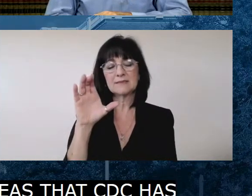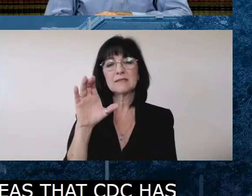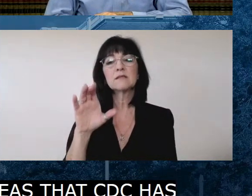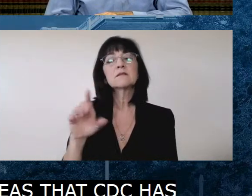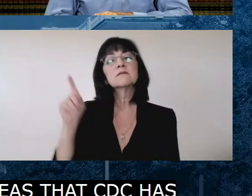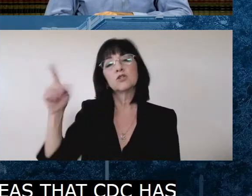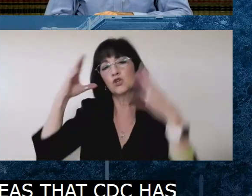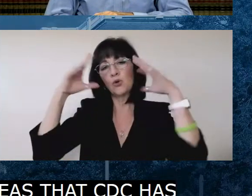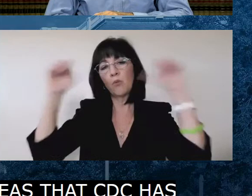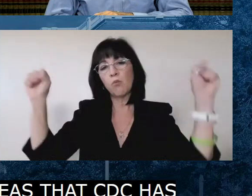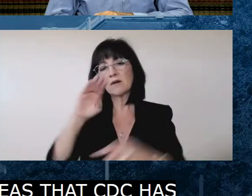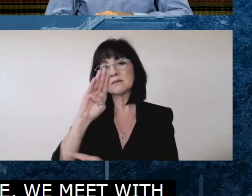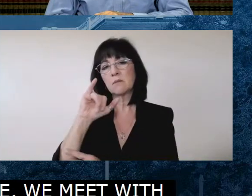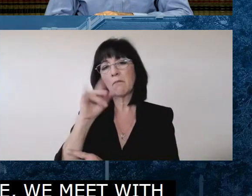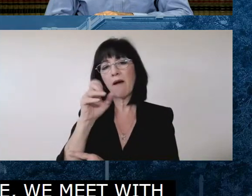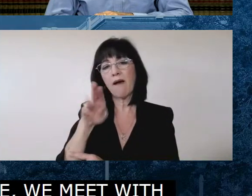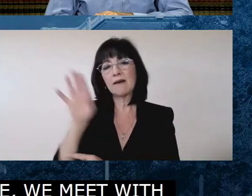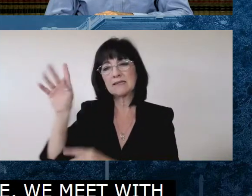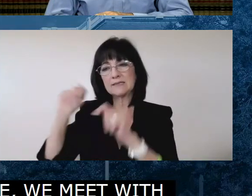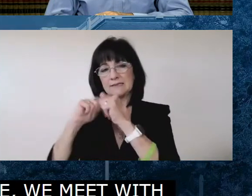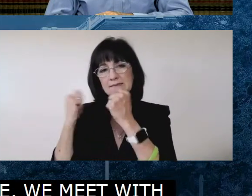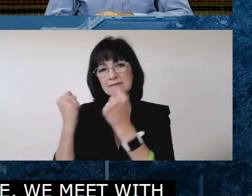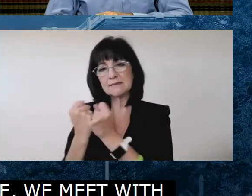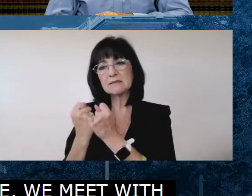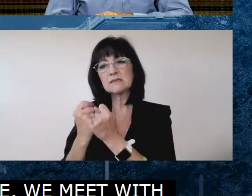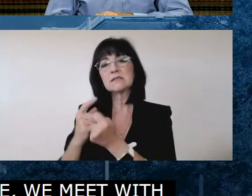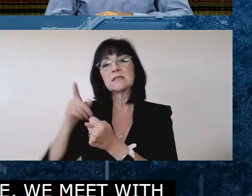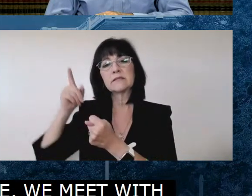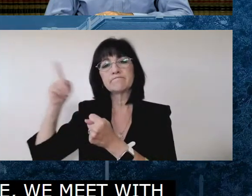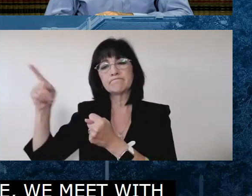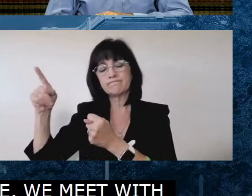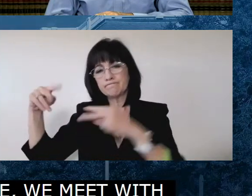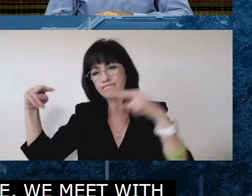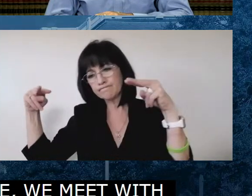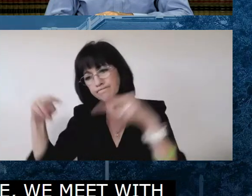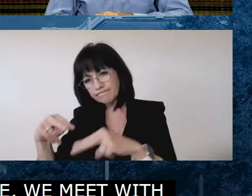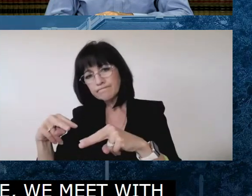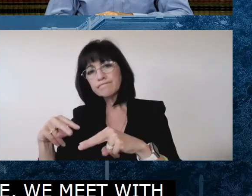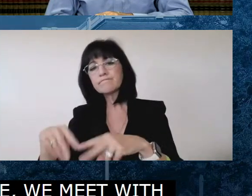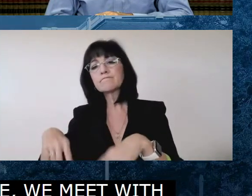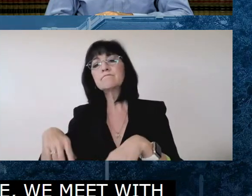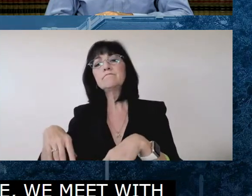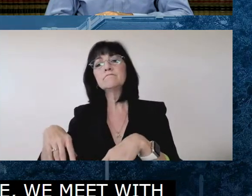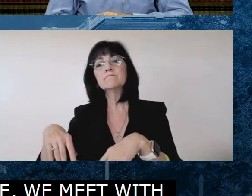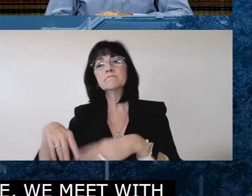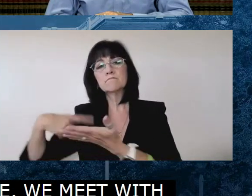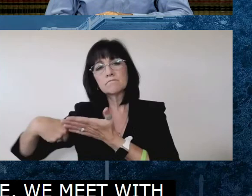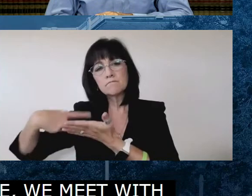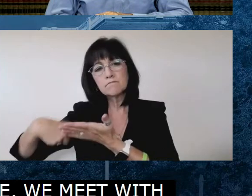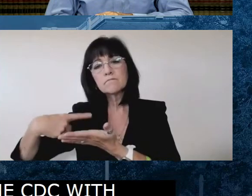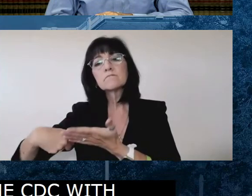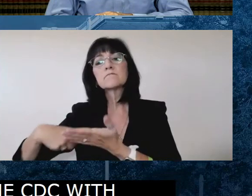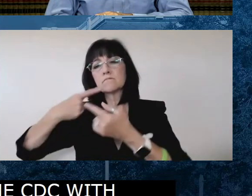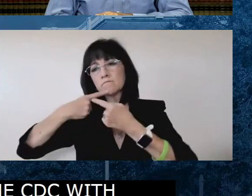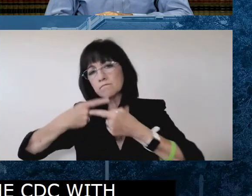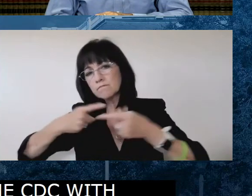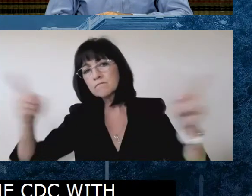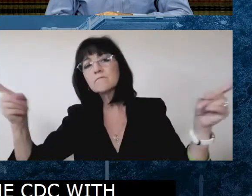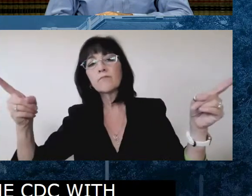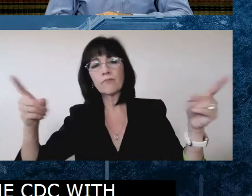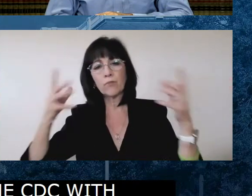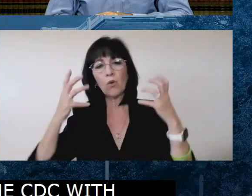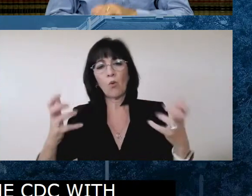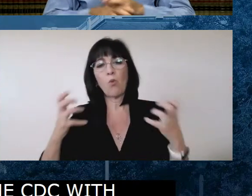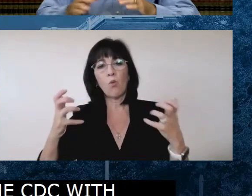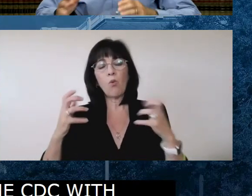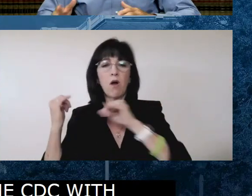Biden's team with the CDC with respect to universal masking in schools. That's something that